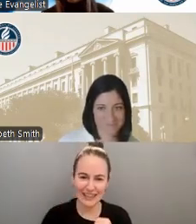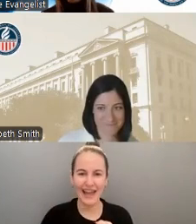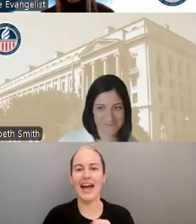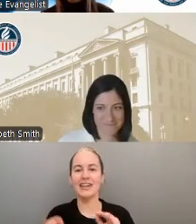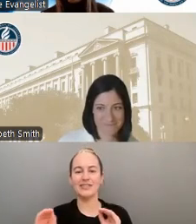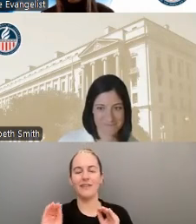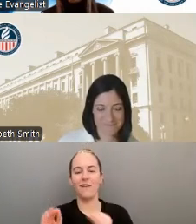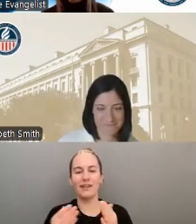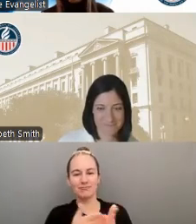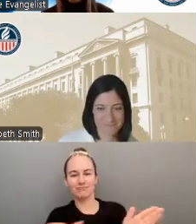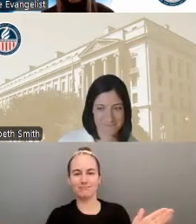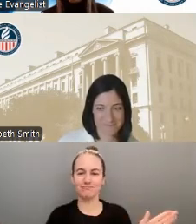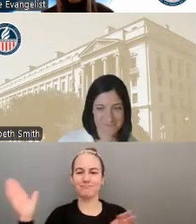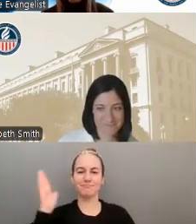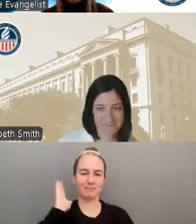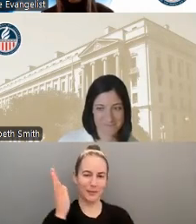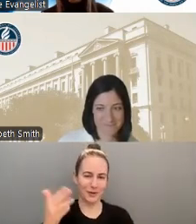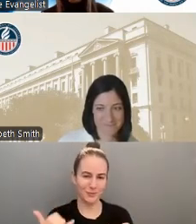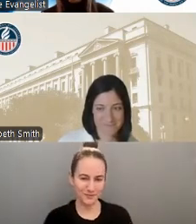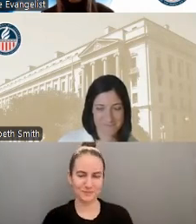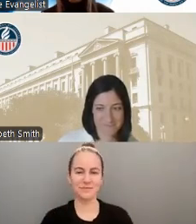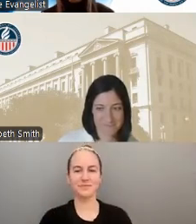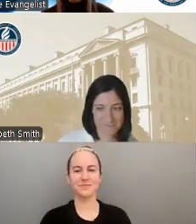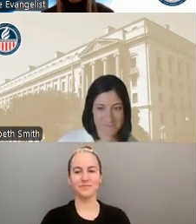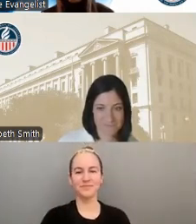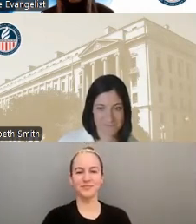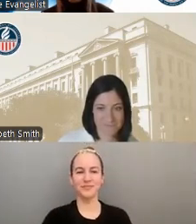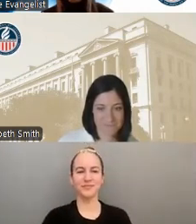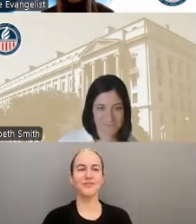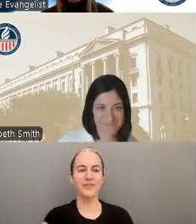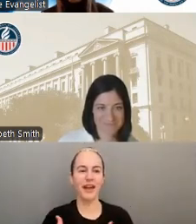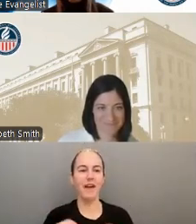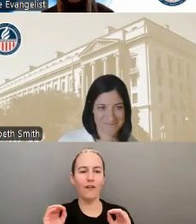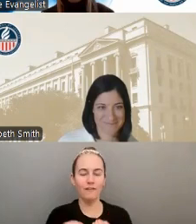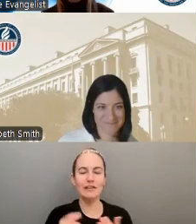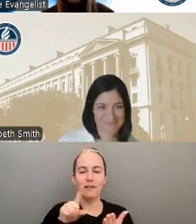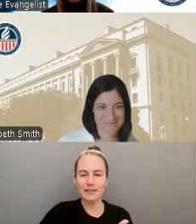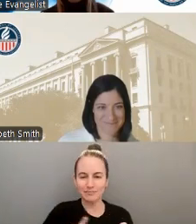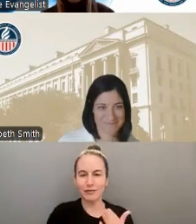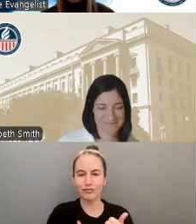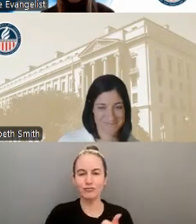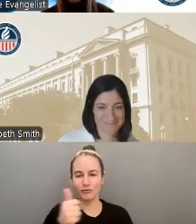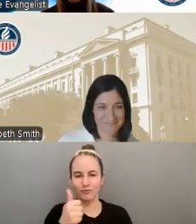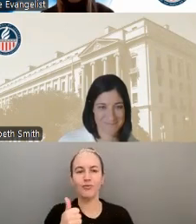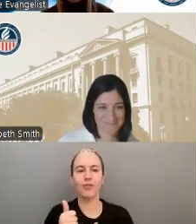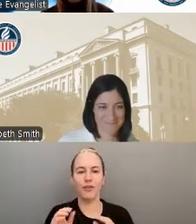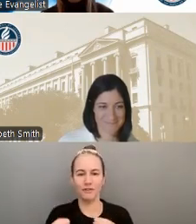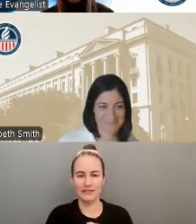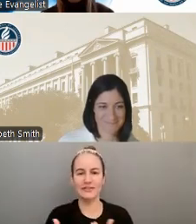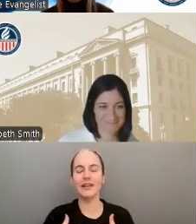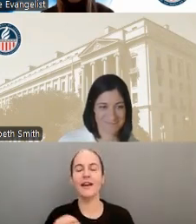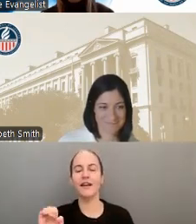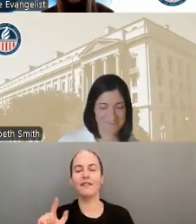today. Today's webinar is with the Office Inspector General Audit Office. And today our presenters are Elizabeth Smith and